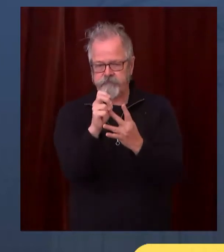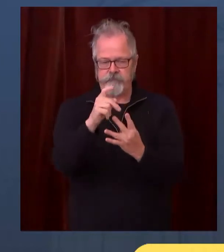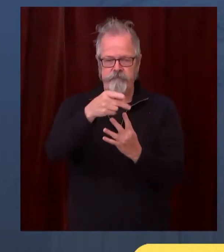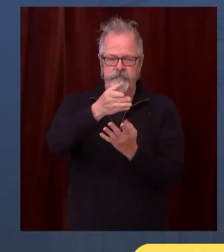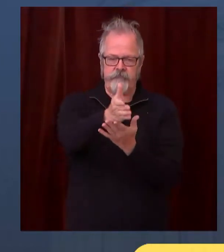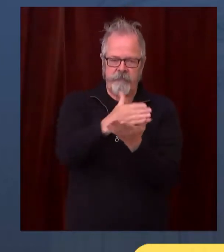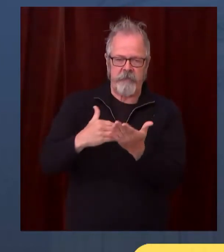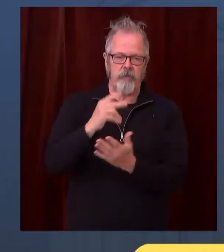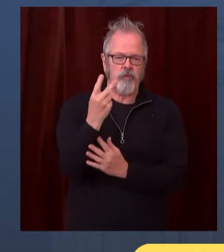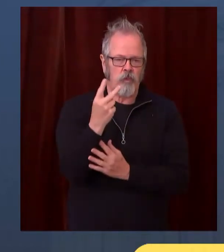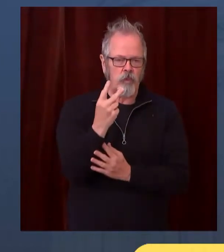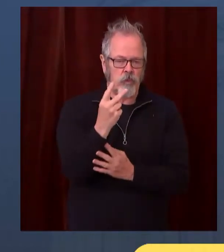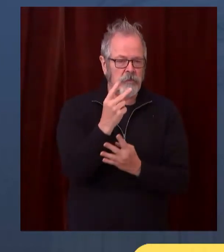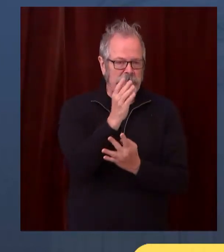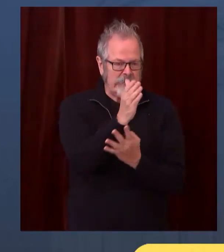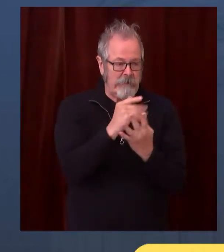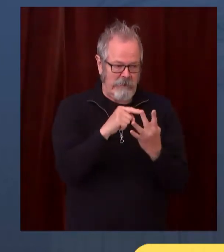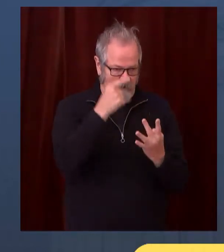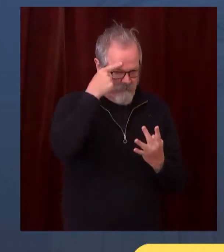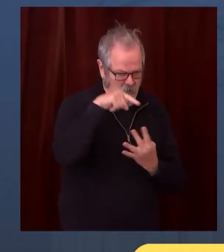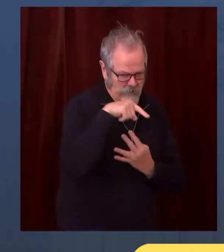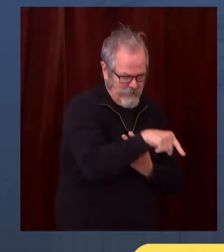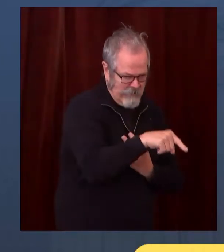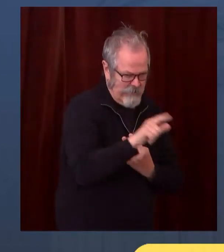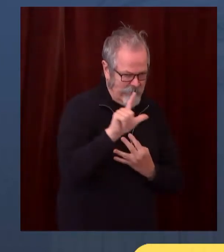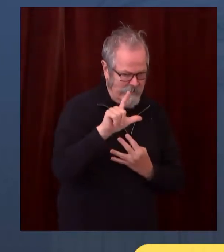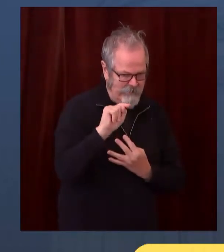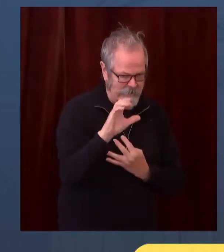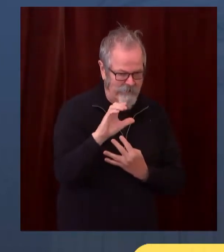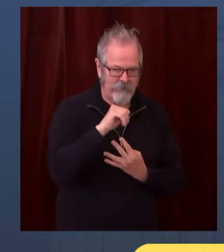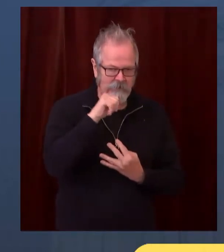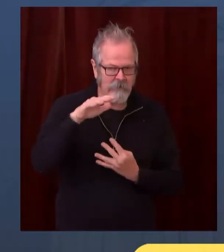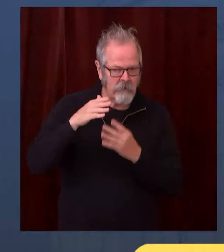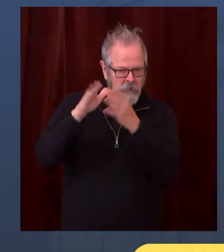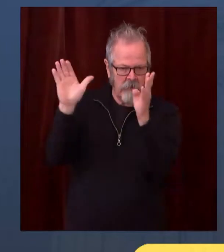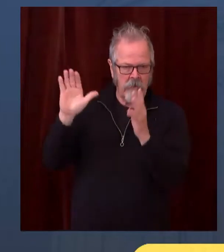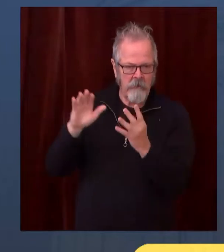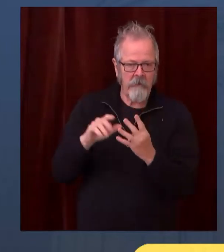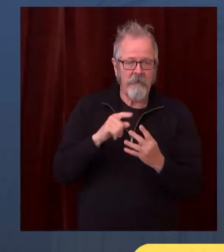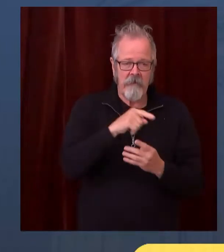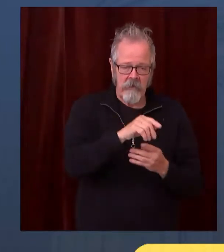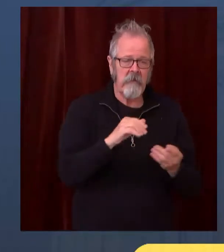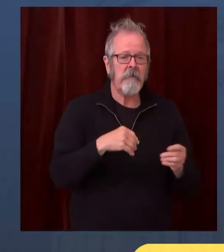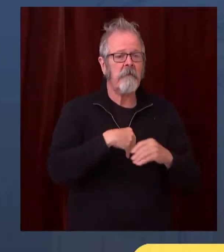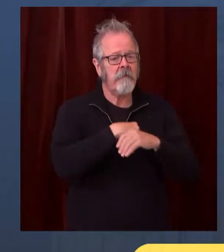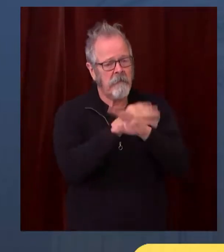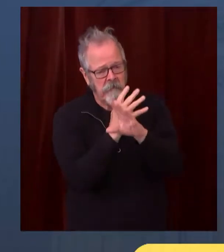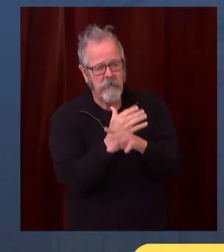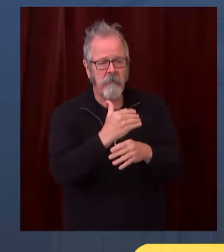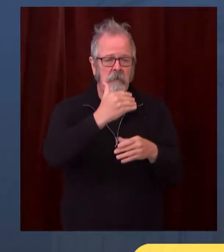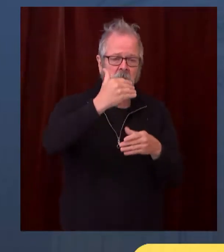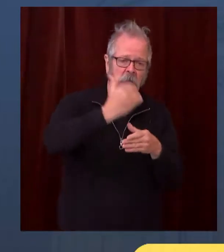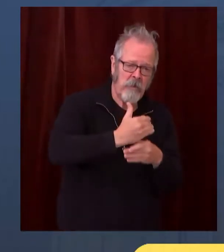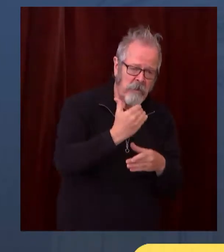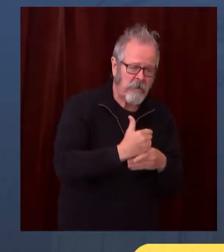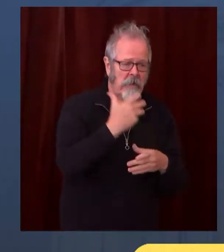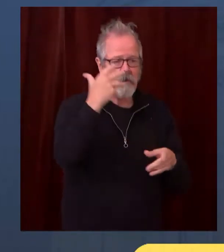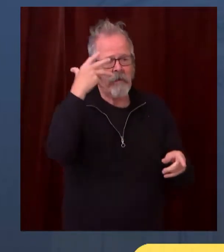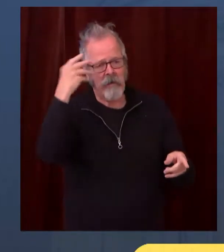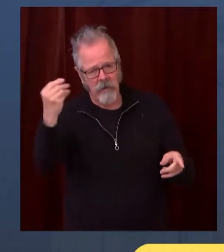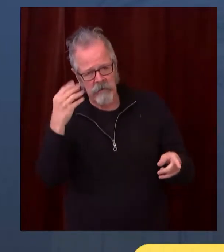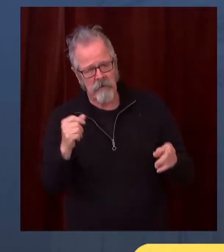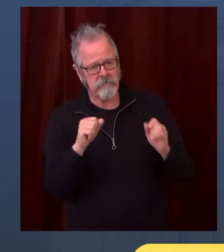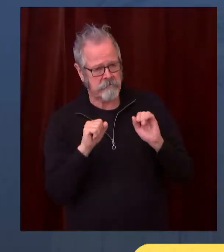additional options for indoor visits in limited circumstances. And in phase 3, there's